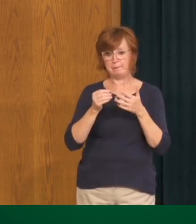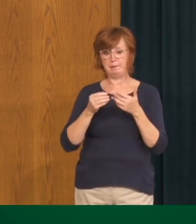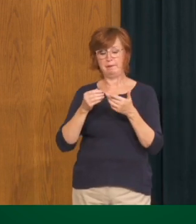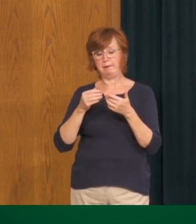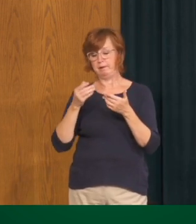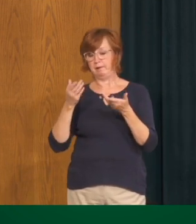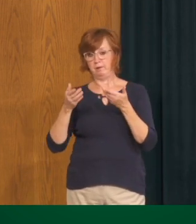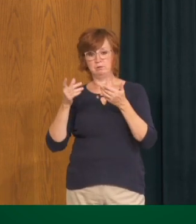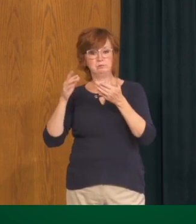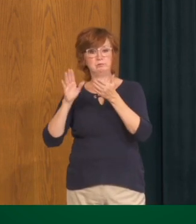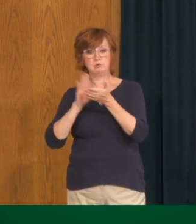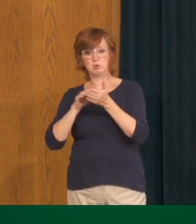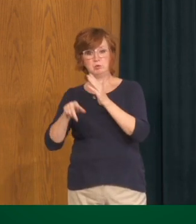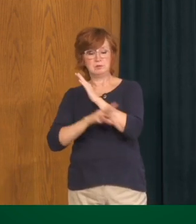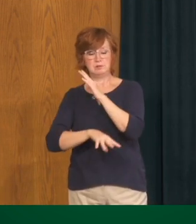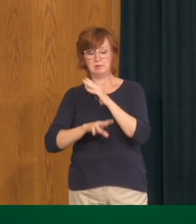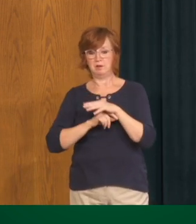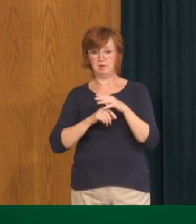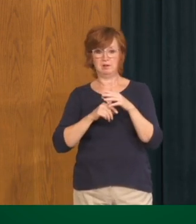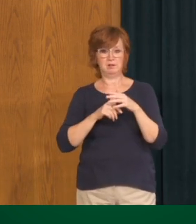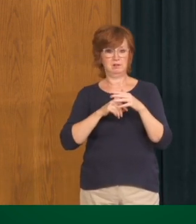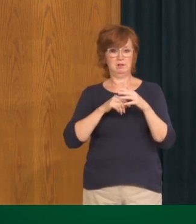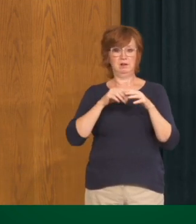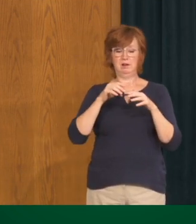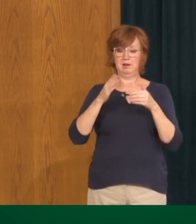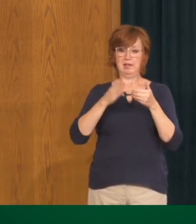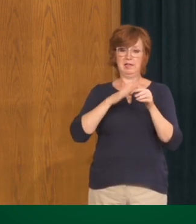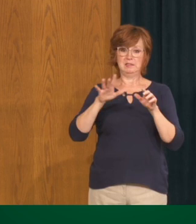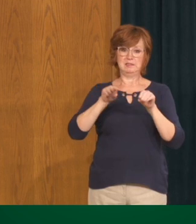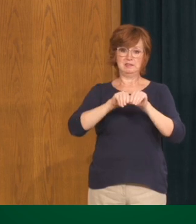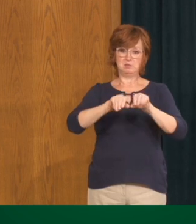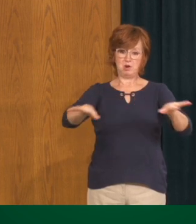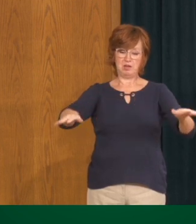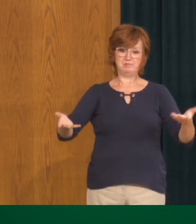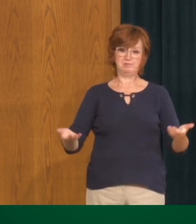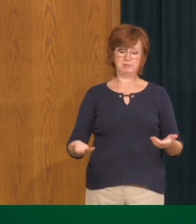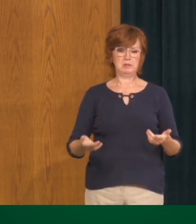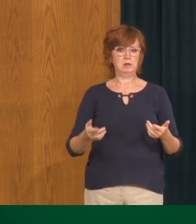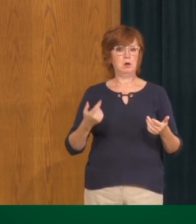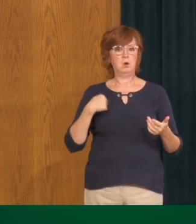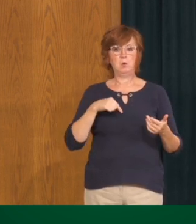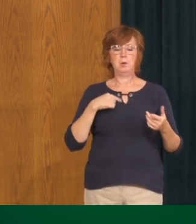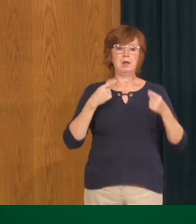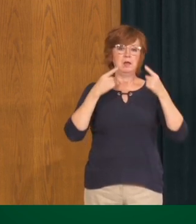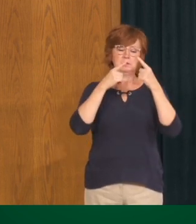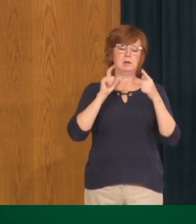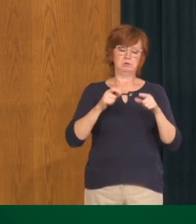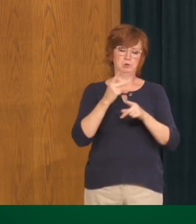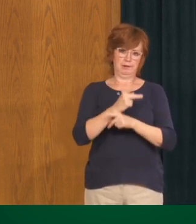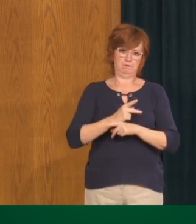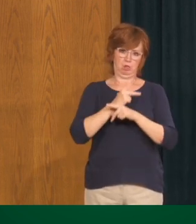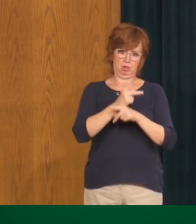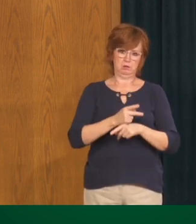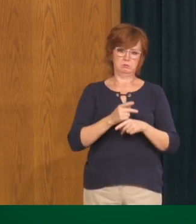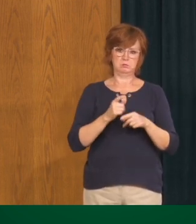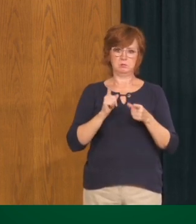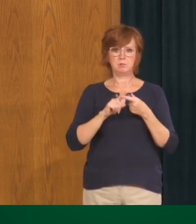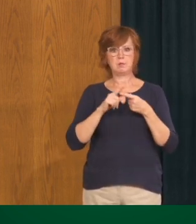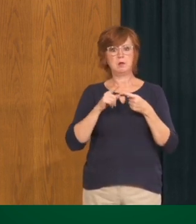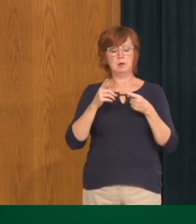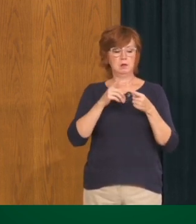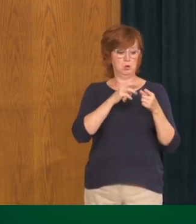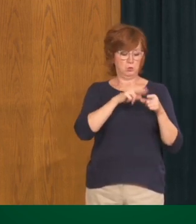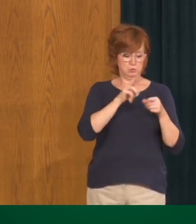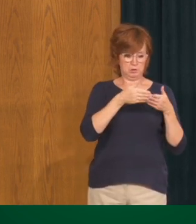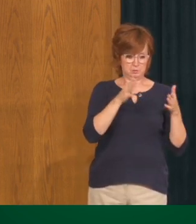schools. And we just need to manage it. And what I've heard from the excellent outbreak investigation that was done by Regina Public Health along with